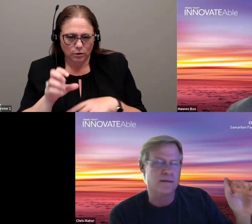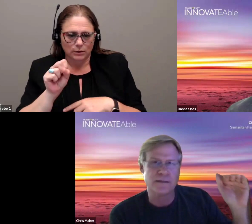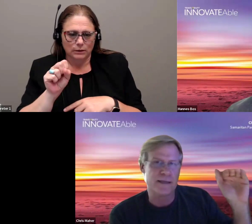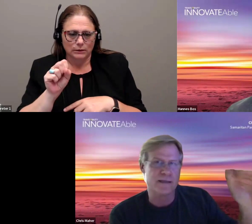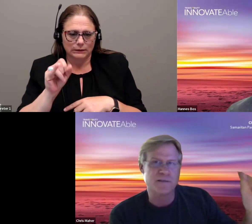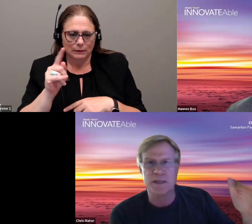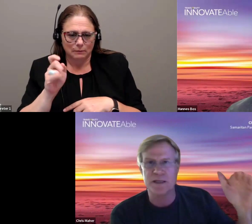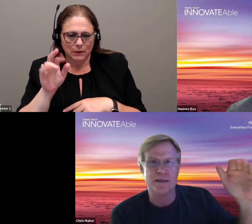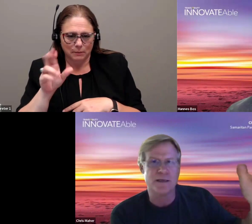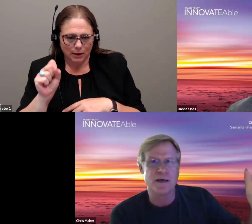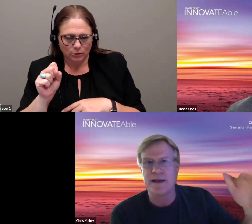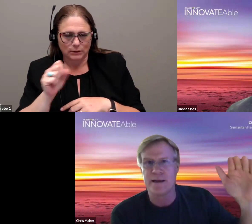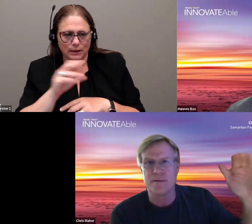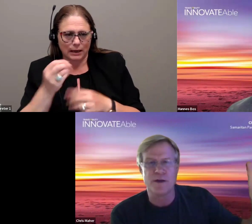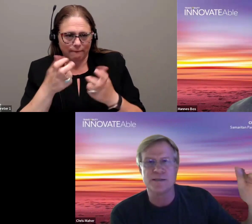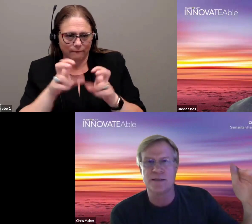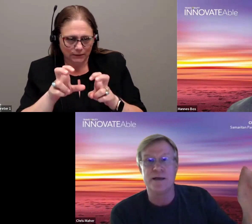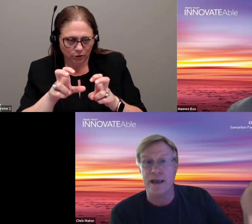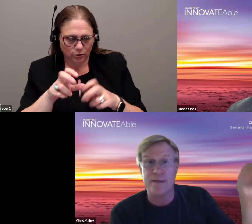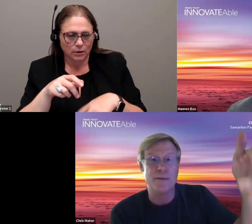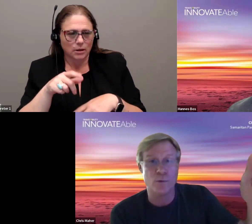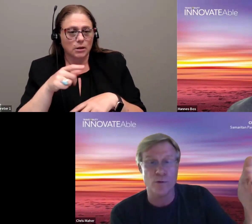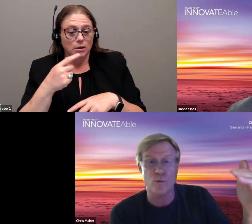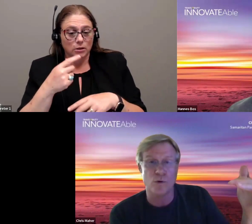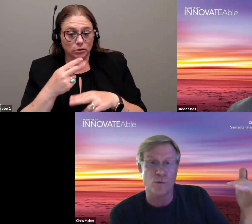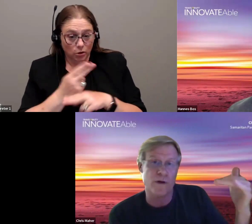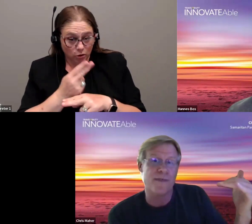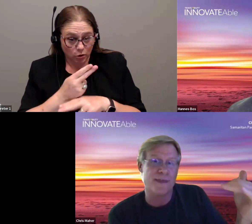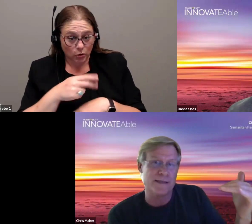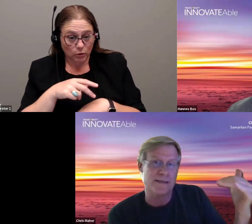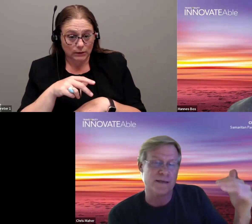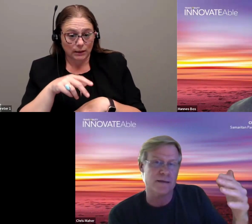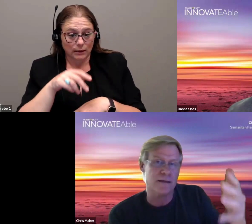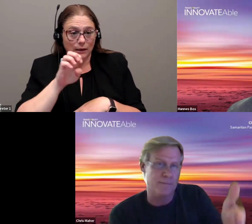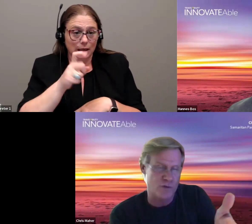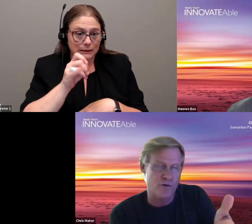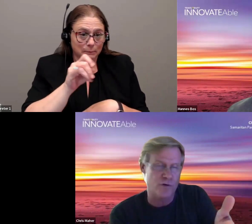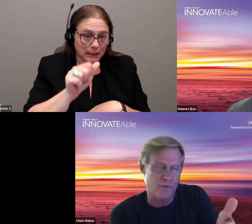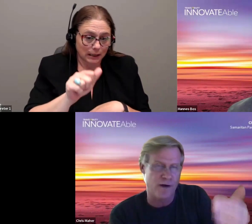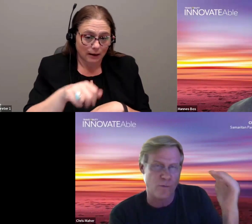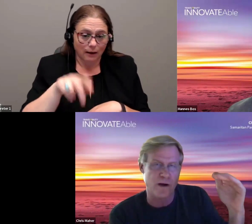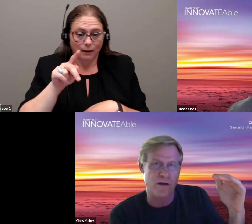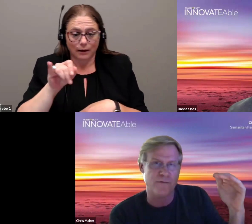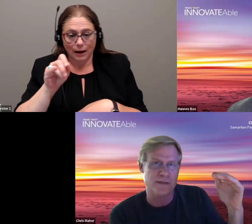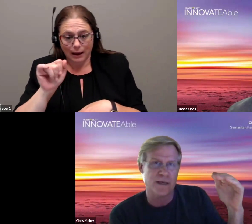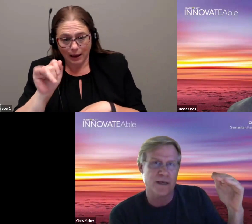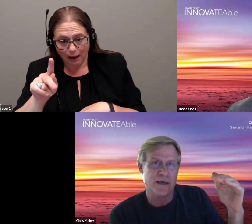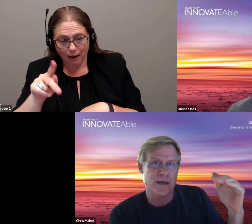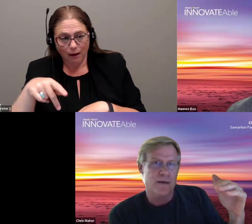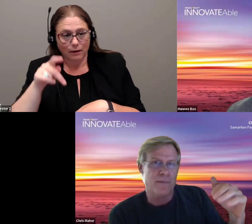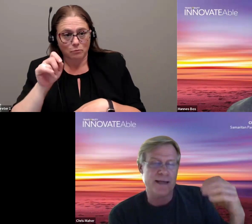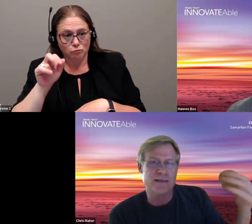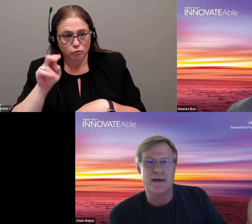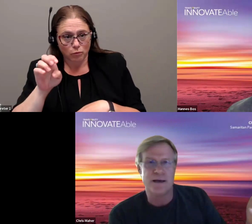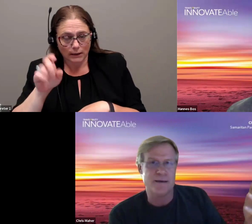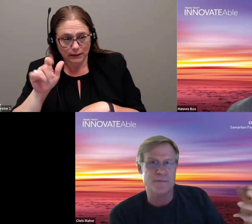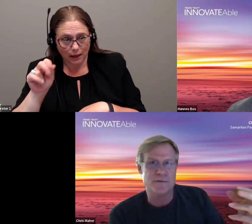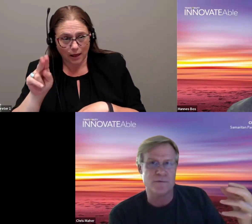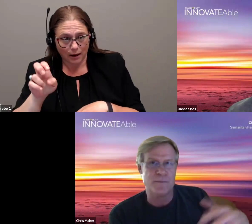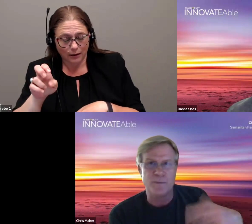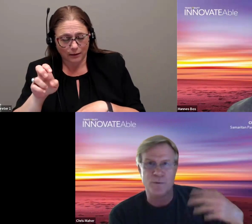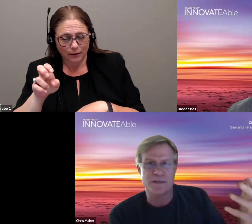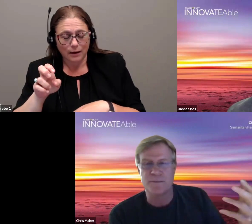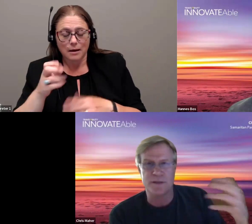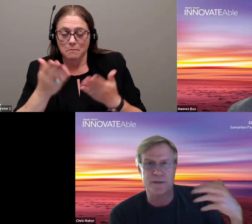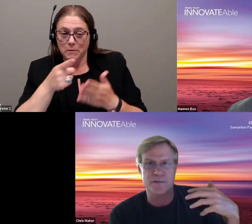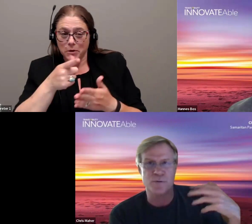connecting to things like Expedia and Kayak and Priceline and maybe Wheel the World? One of the things that I'm sure you're very aware of is many times